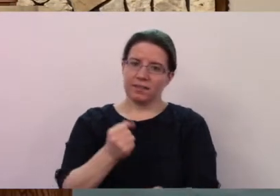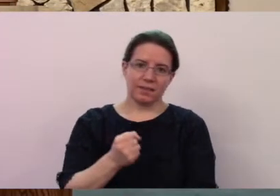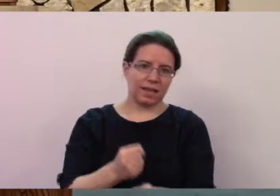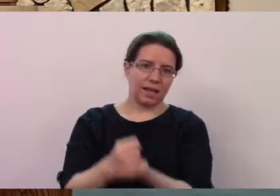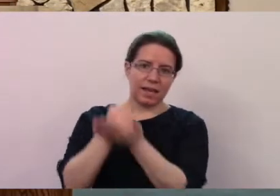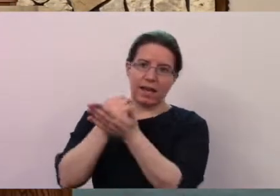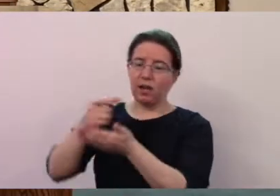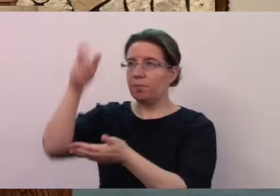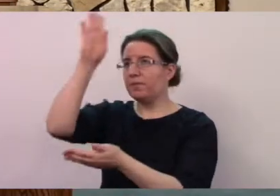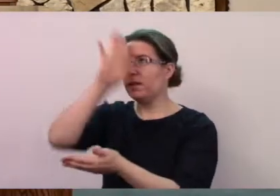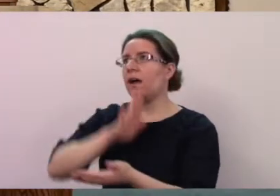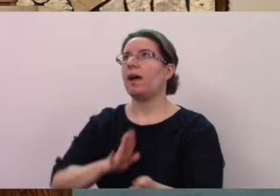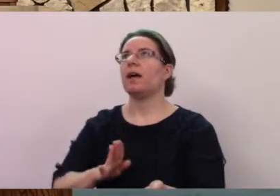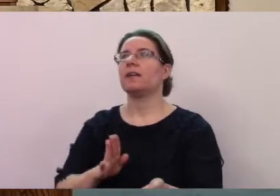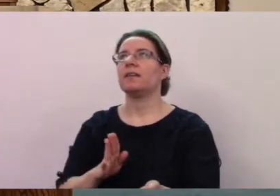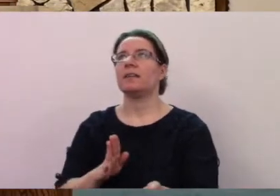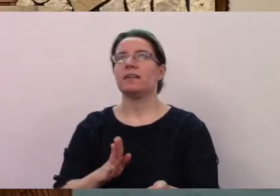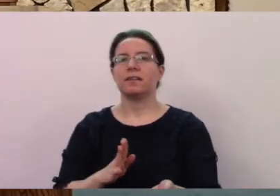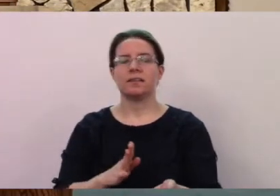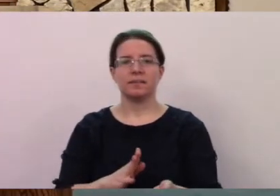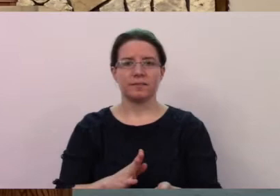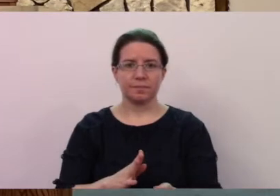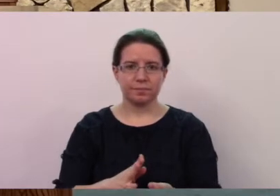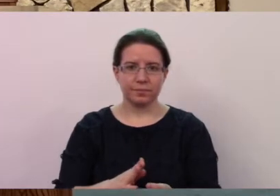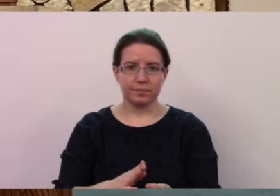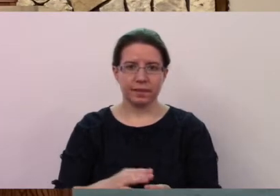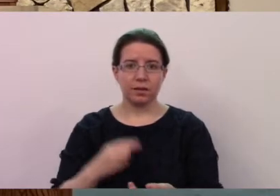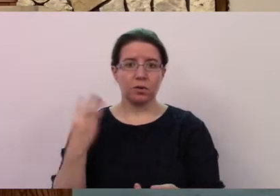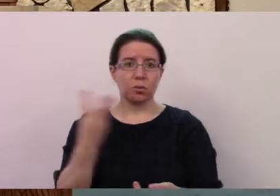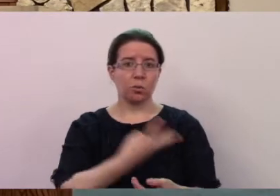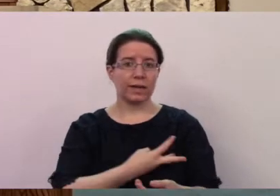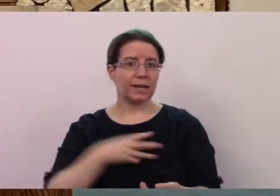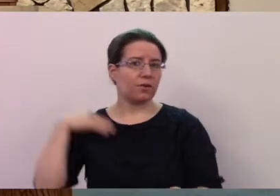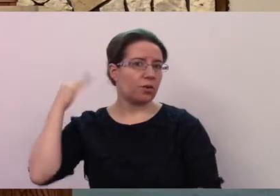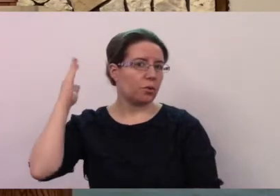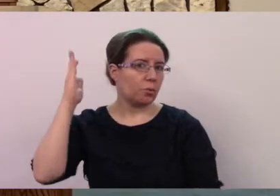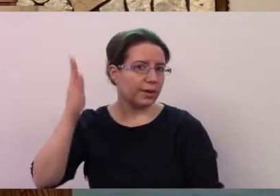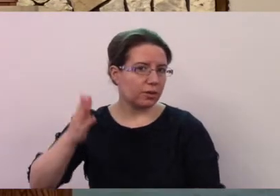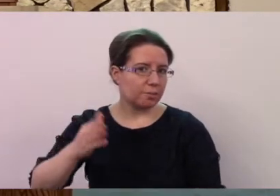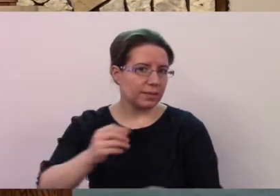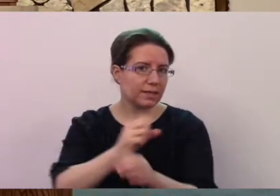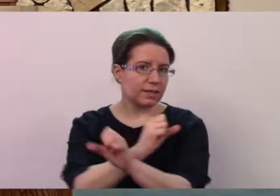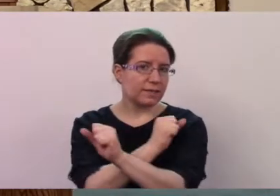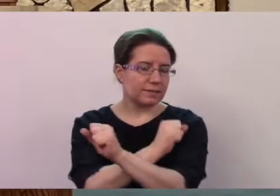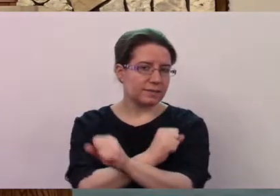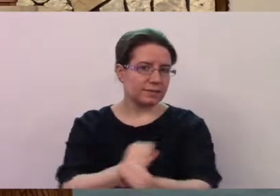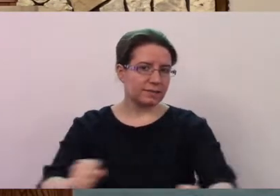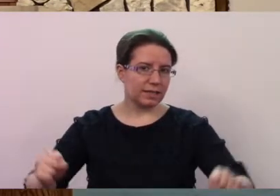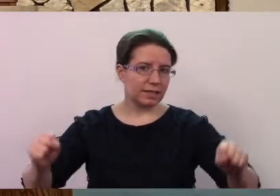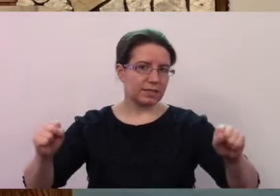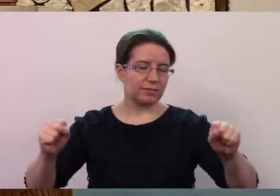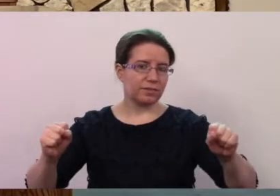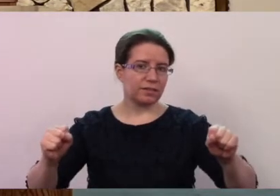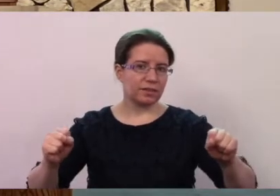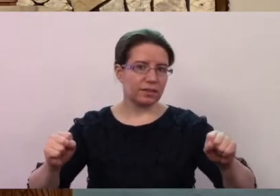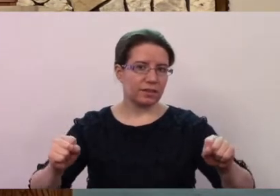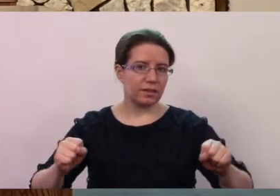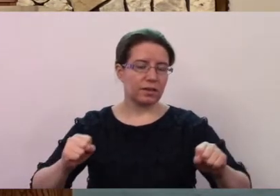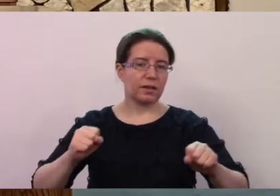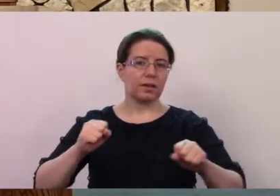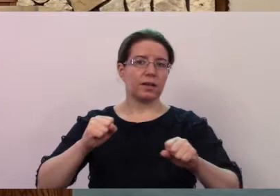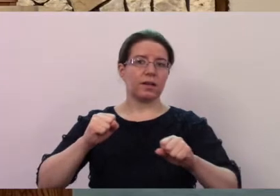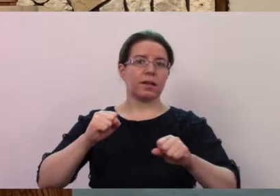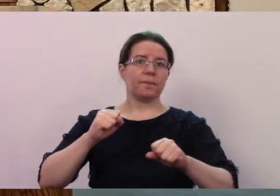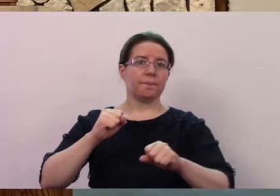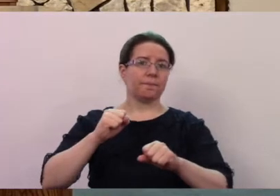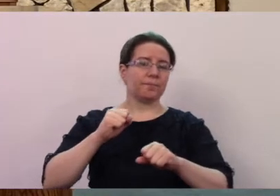I believe it. And in his future, we will be saved when they are, when we, the saints,